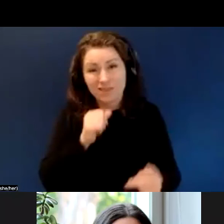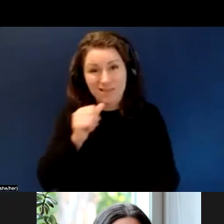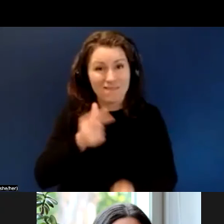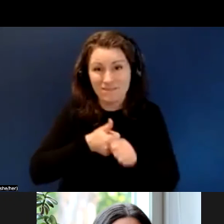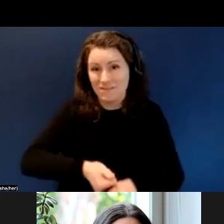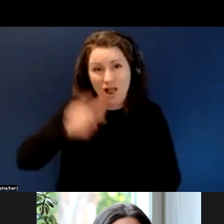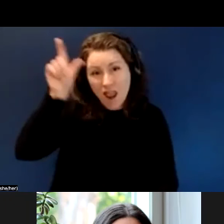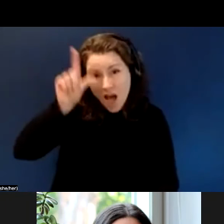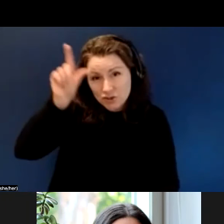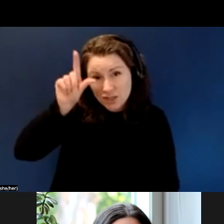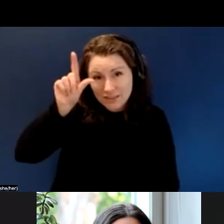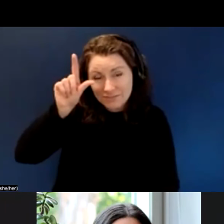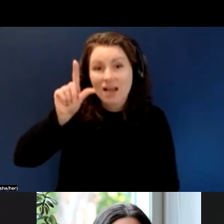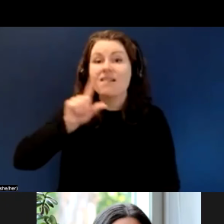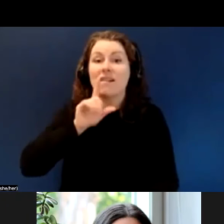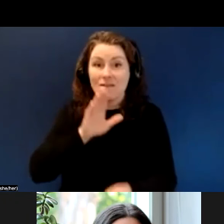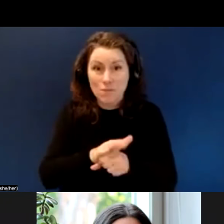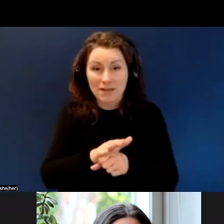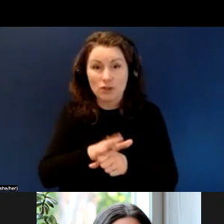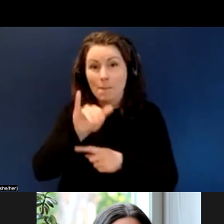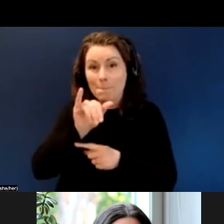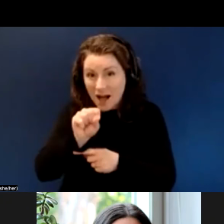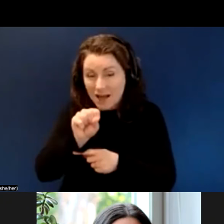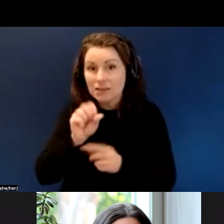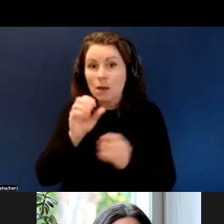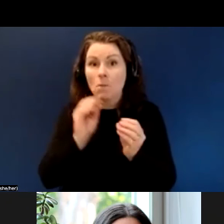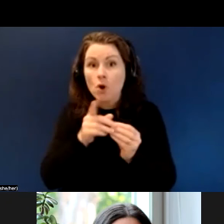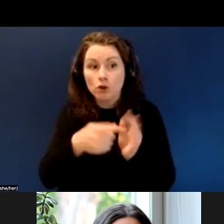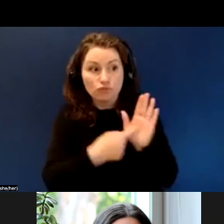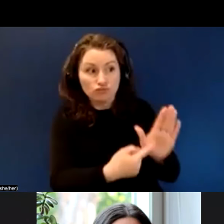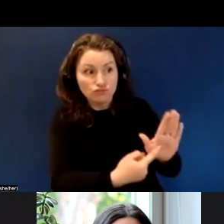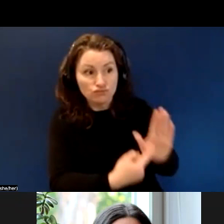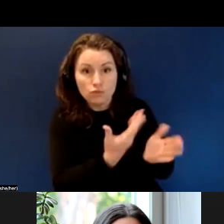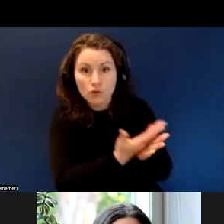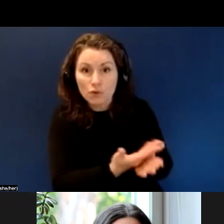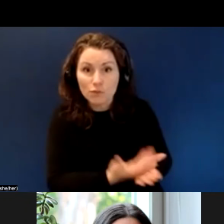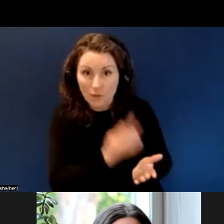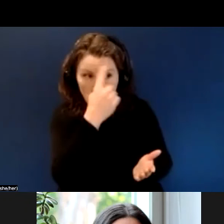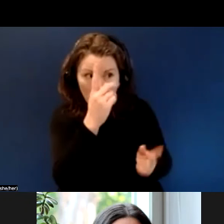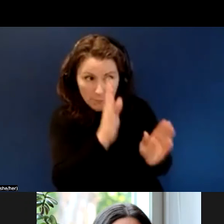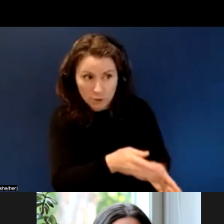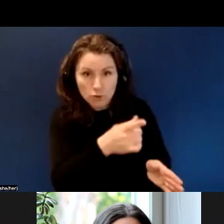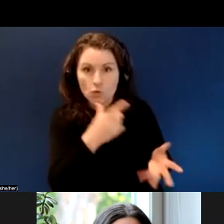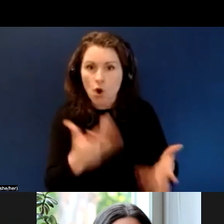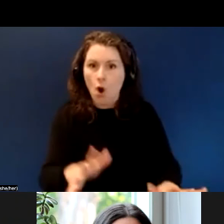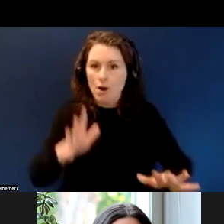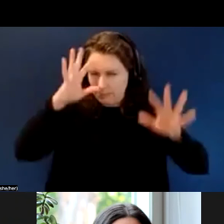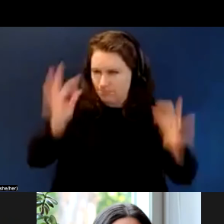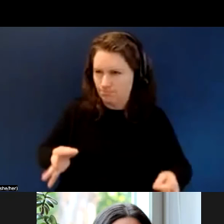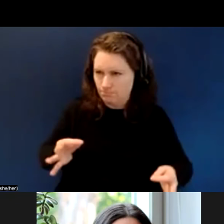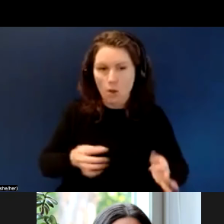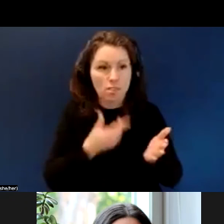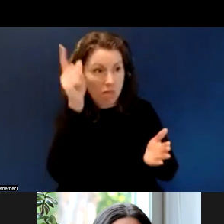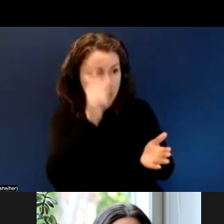about confirmation bias is the more you present somebody who's really locked in with logic, the more